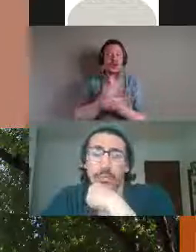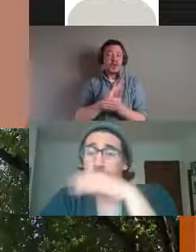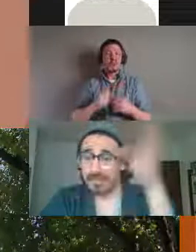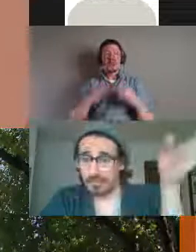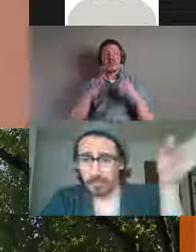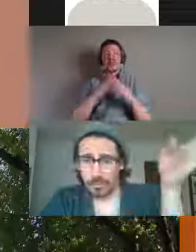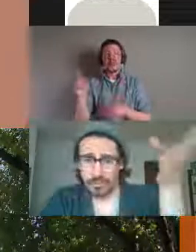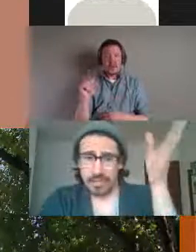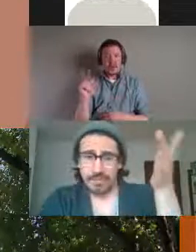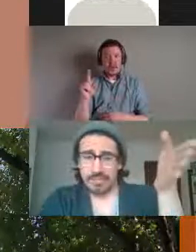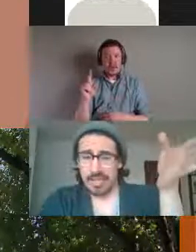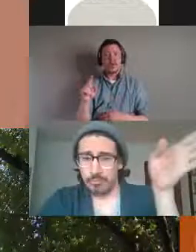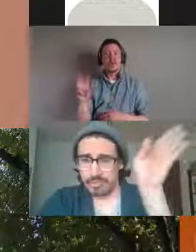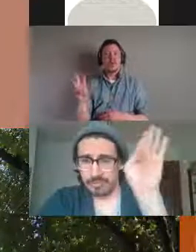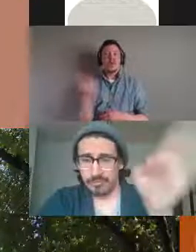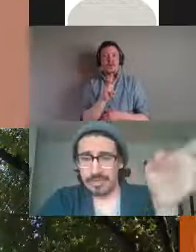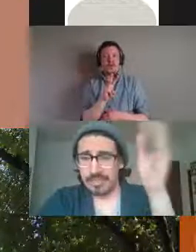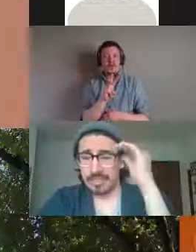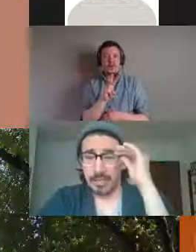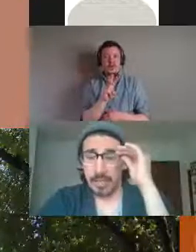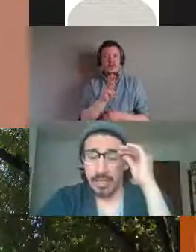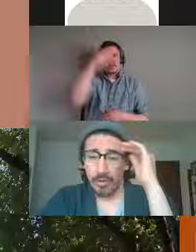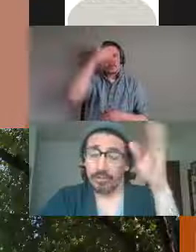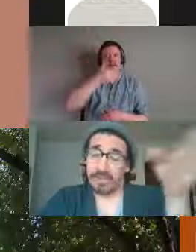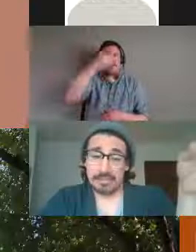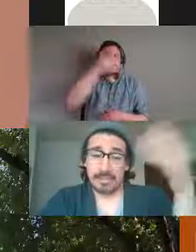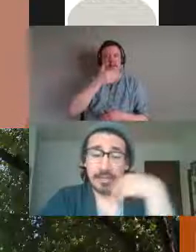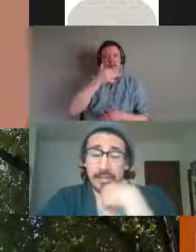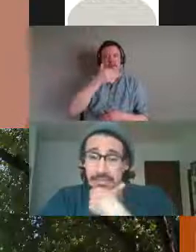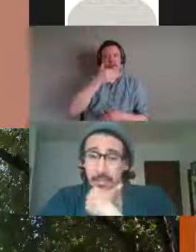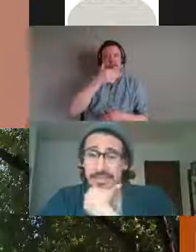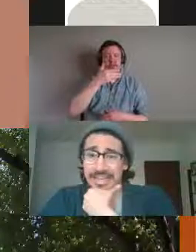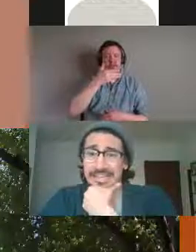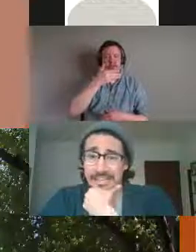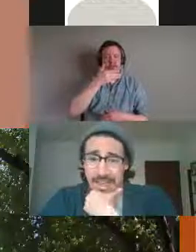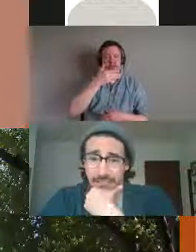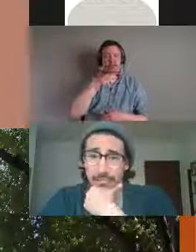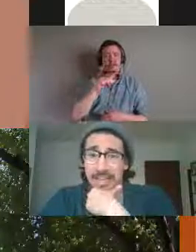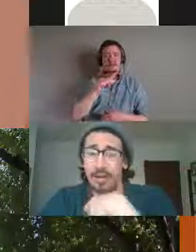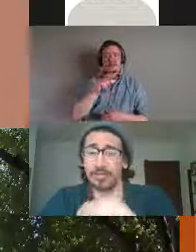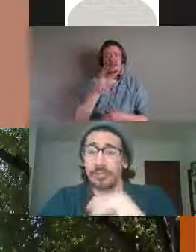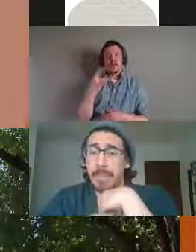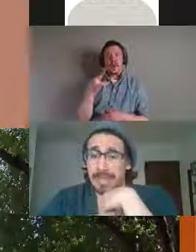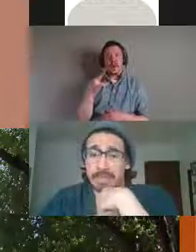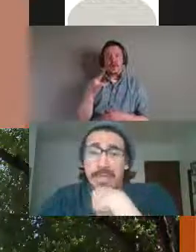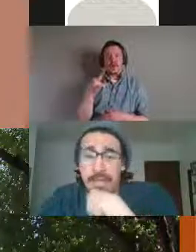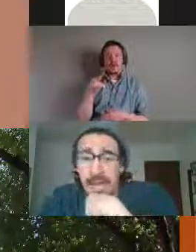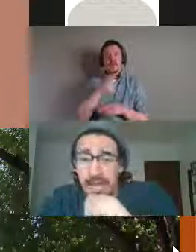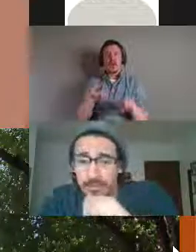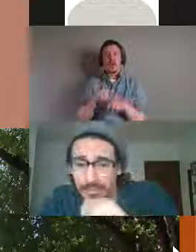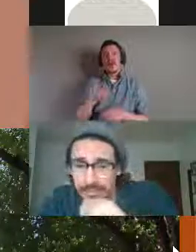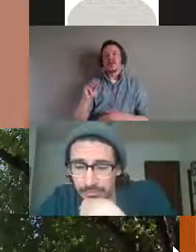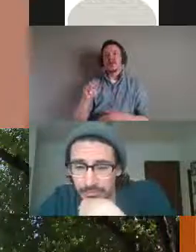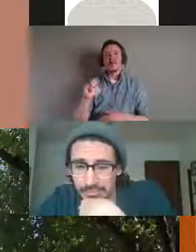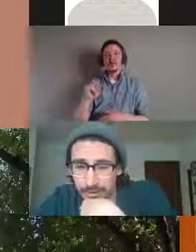the western portion of the site, which is fronting or facing Southwest 18th Avenue and also Main.